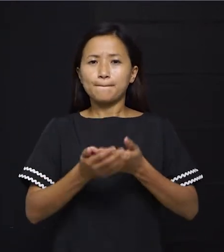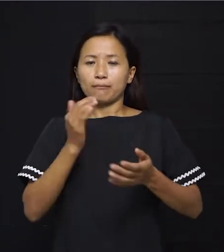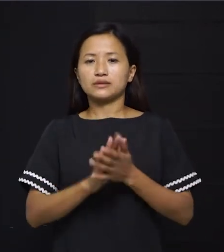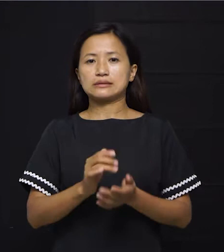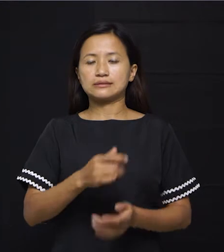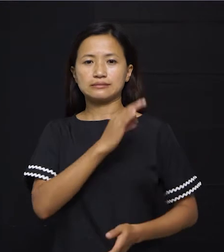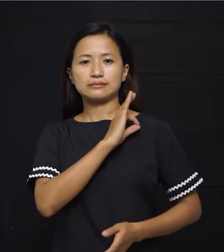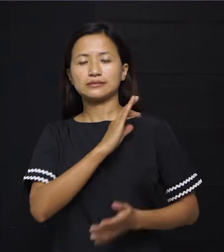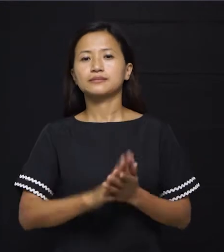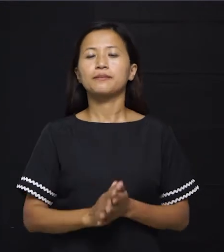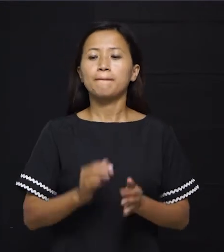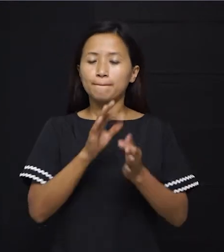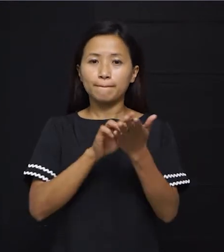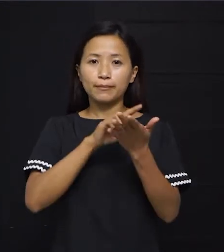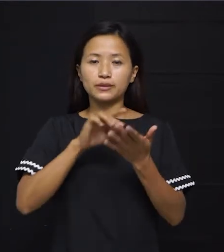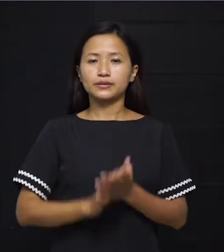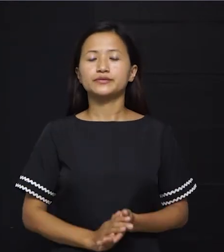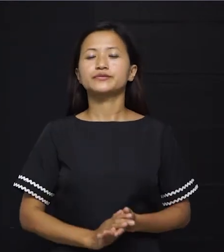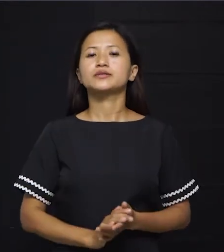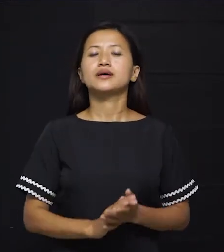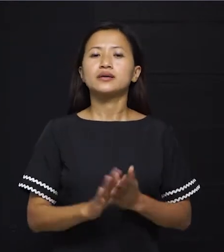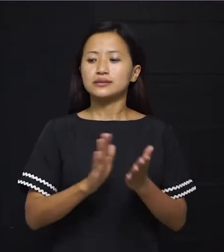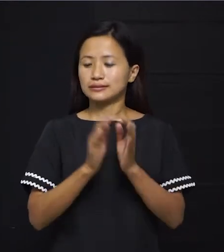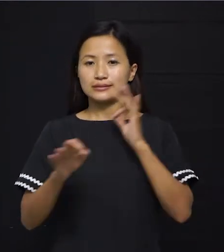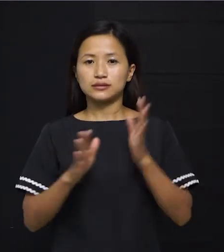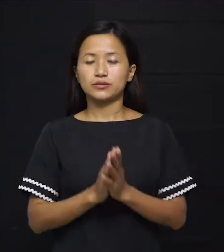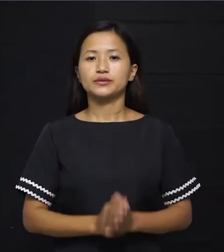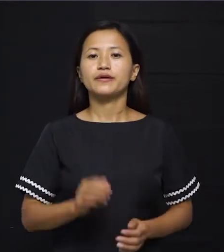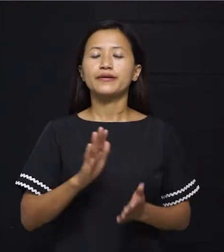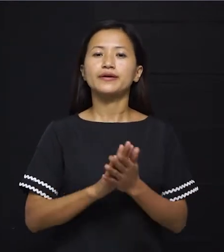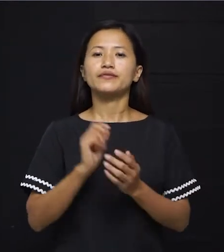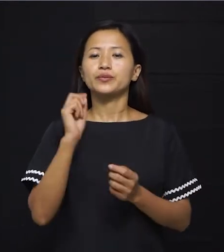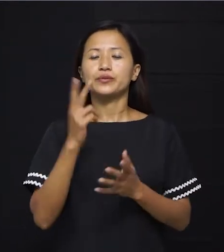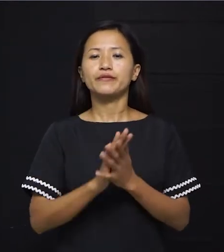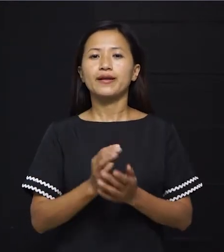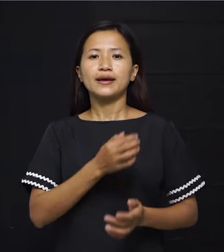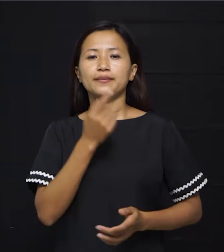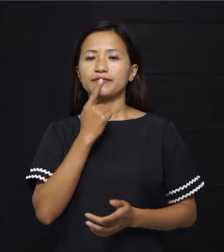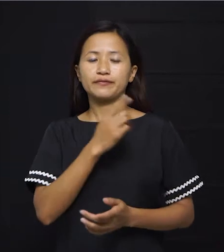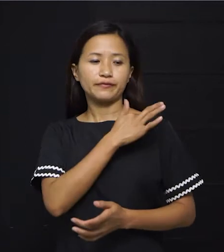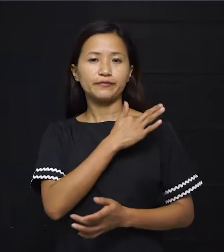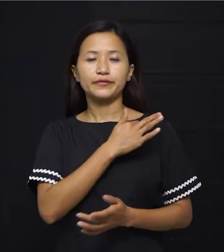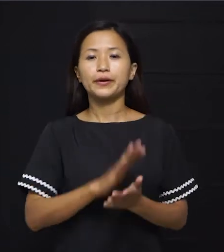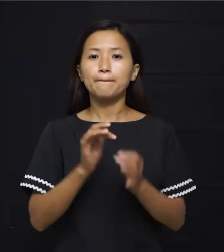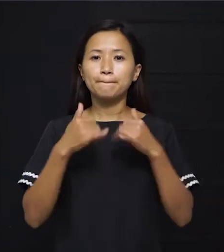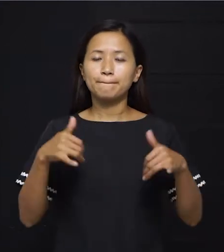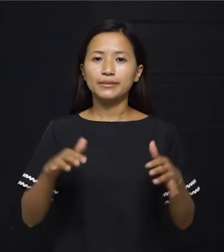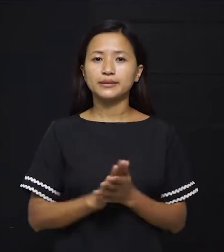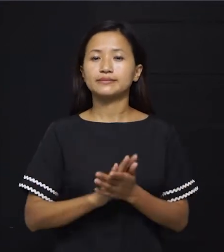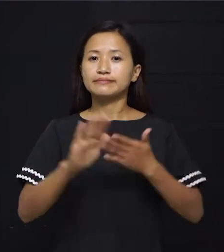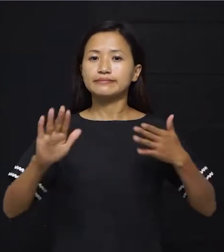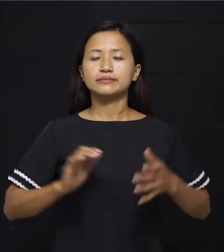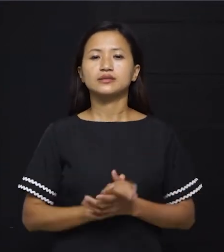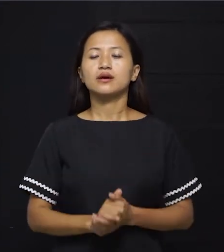part of our story. In our previous two classes, we have started with fair play and we have been continuing to see the judgments